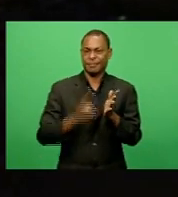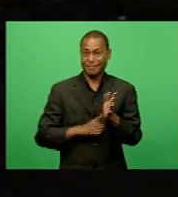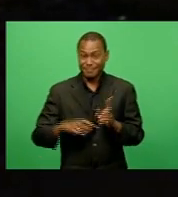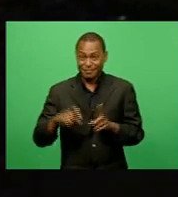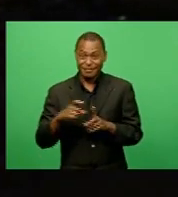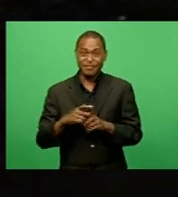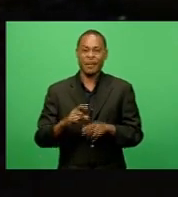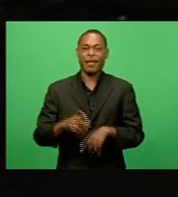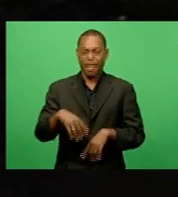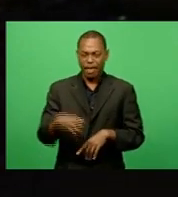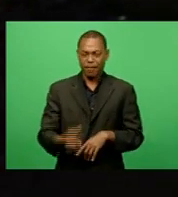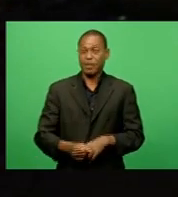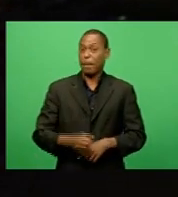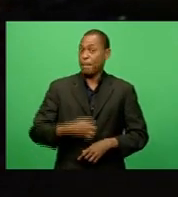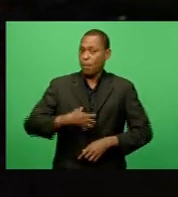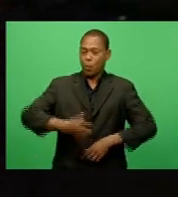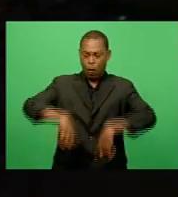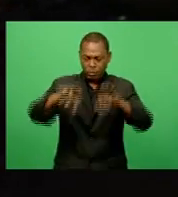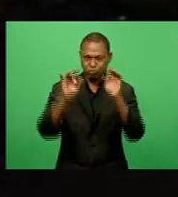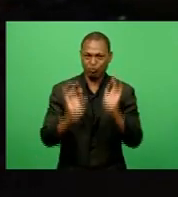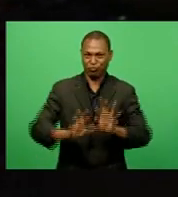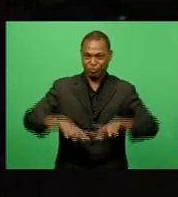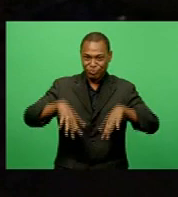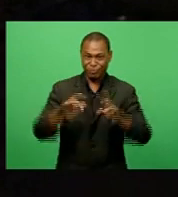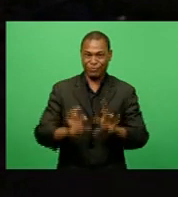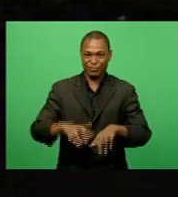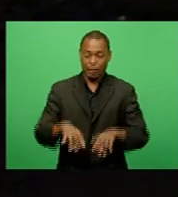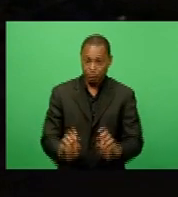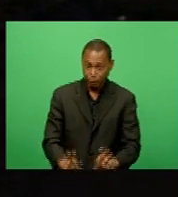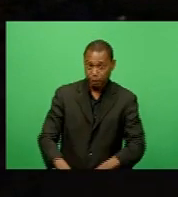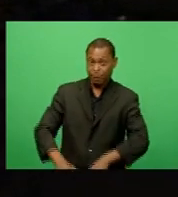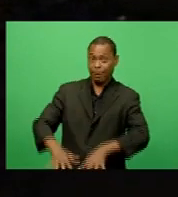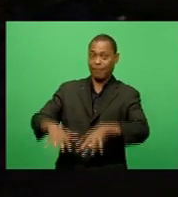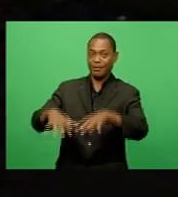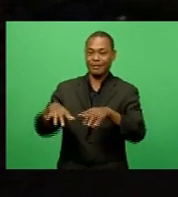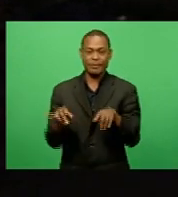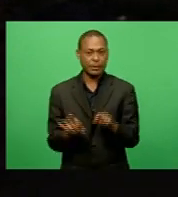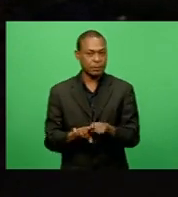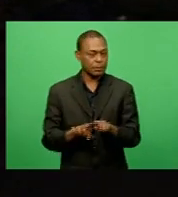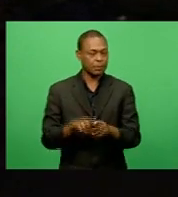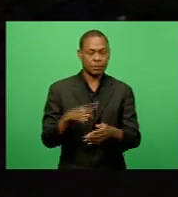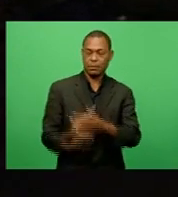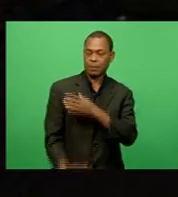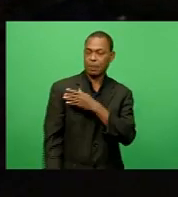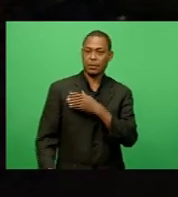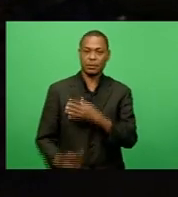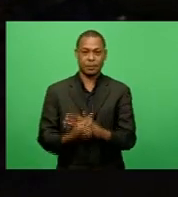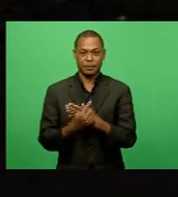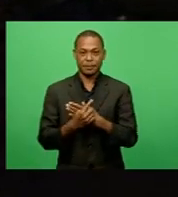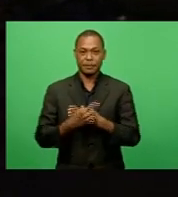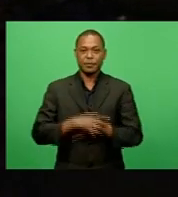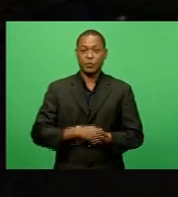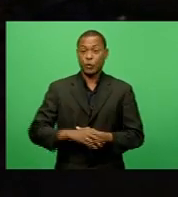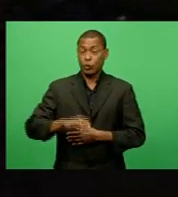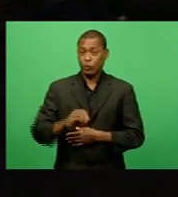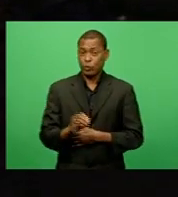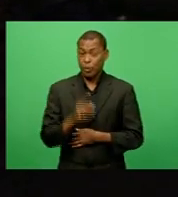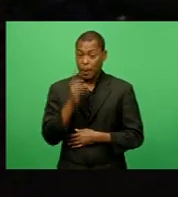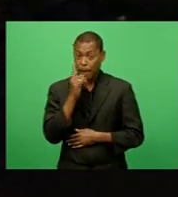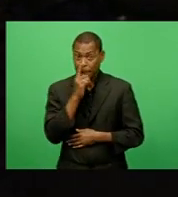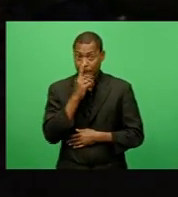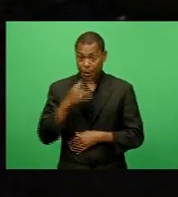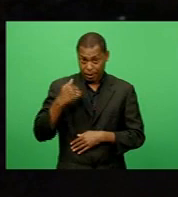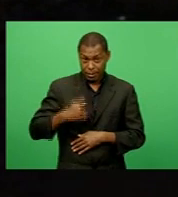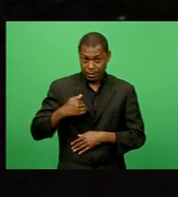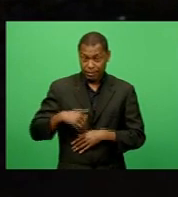be intensive rainfall, so there will be flooding. So those of you in the low-lying areas, the flood-prone areas or the red zone